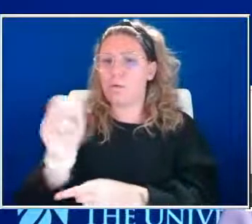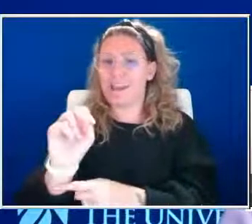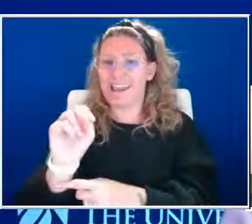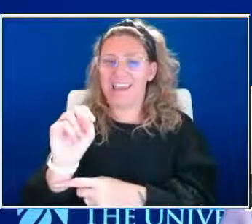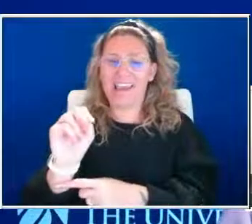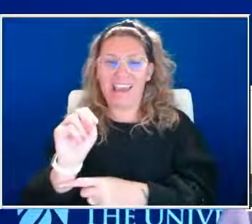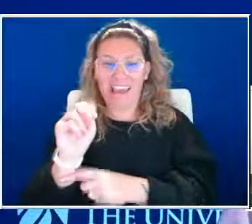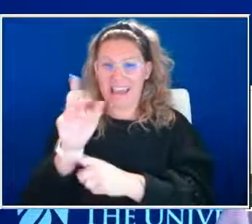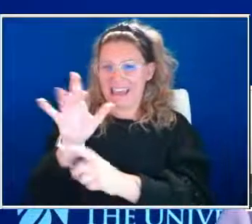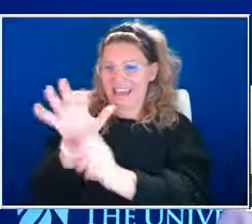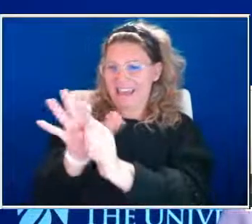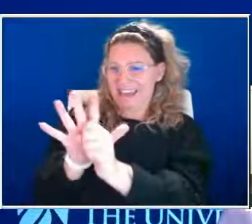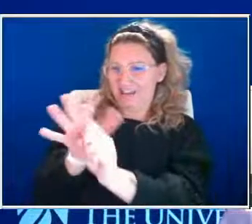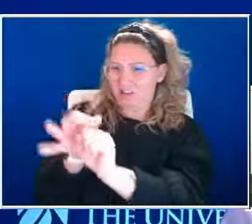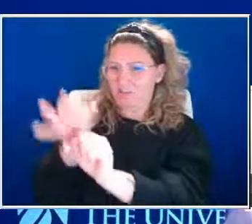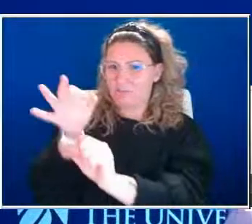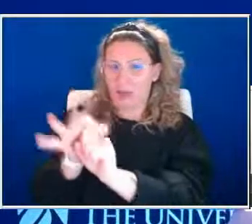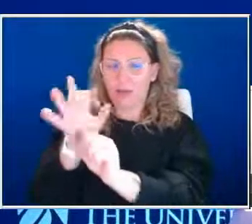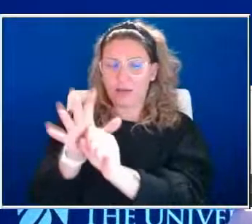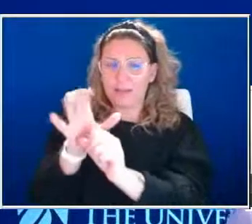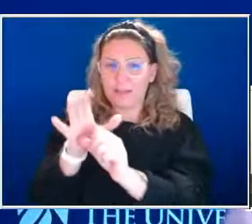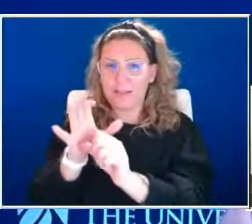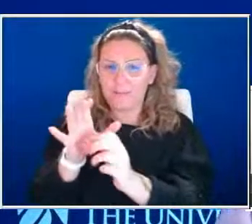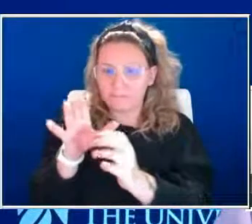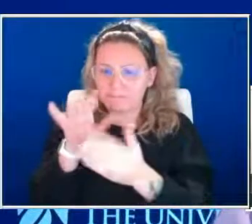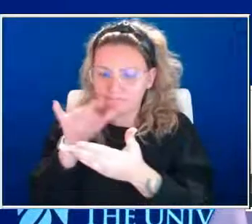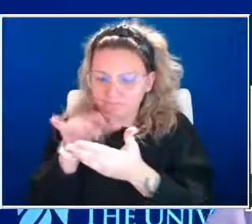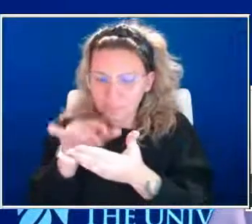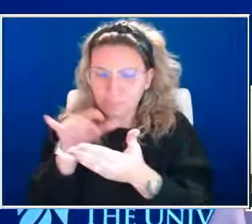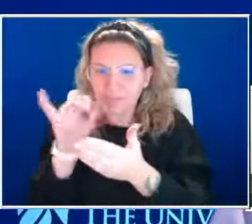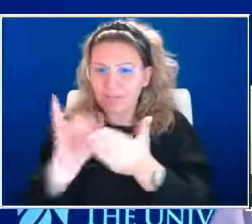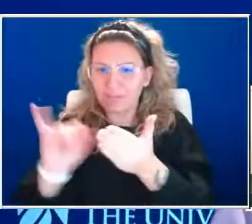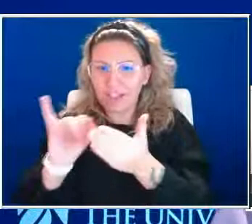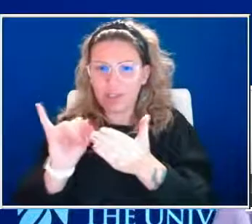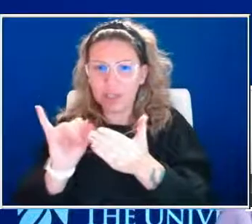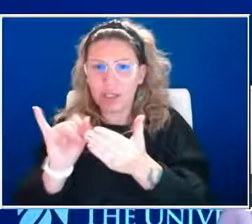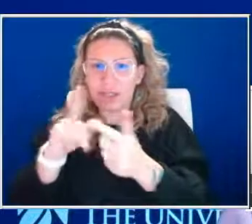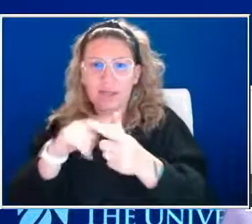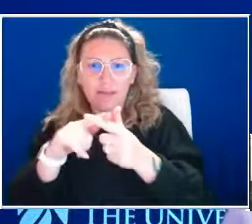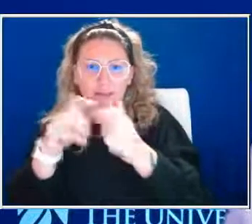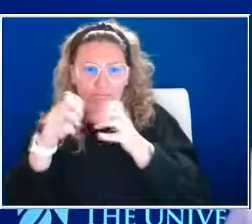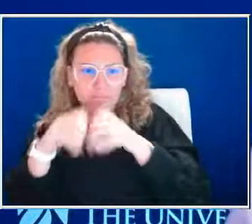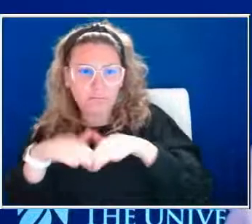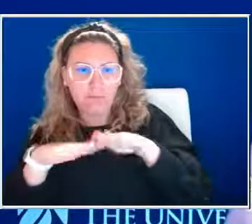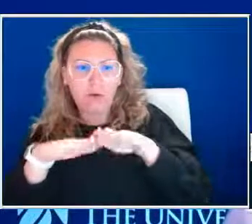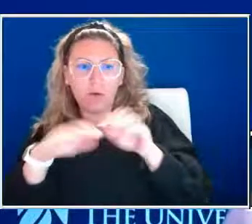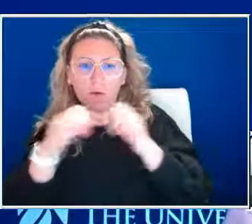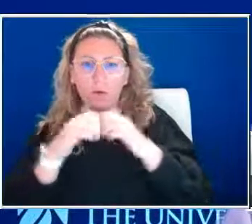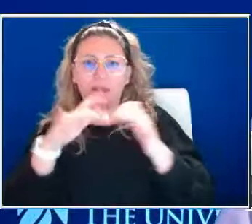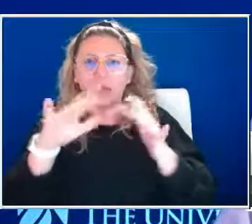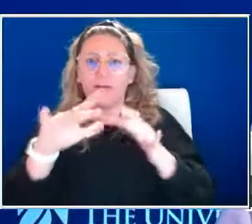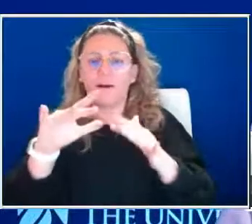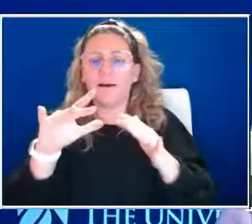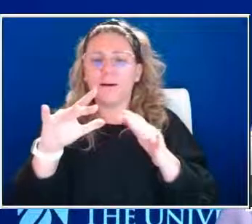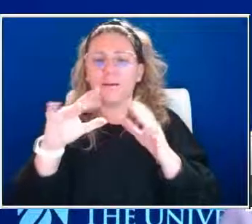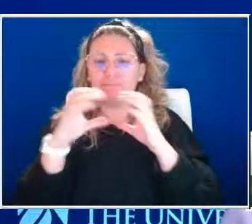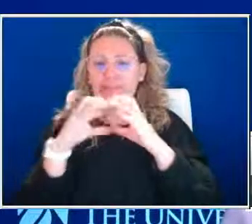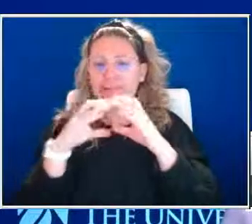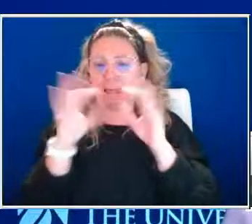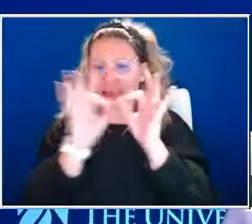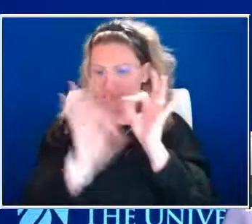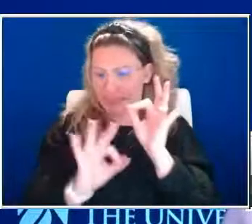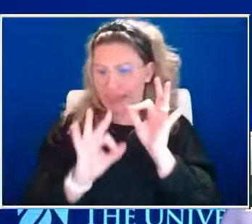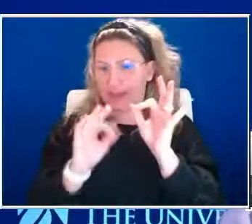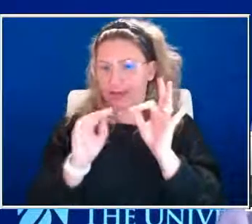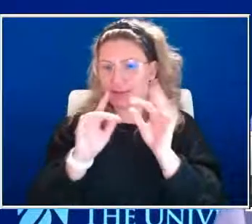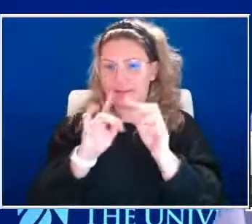to see about infection and entry into the cells. Basically, they were asking the question, does the spike alter the